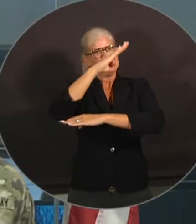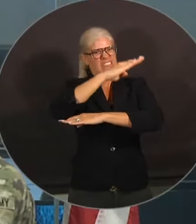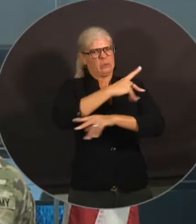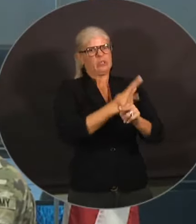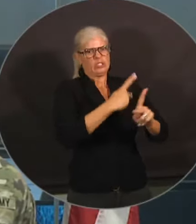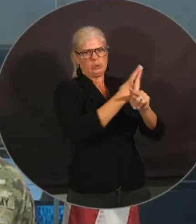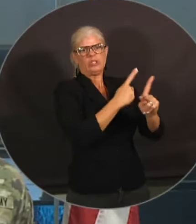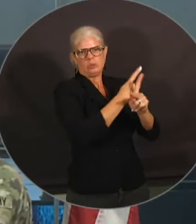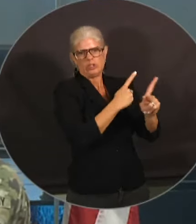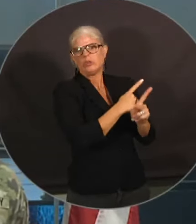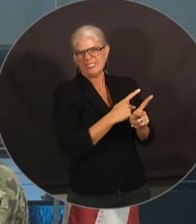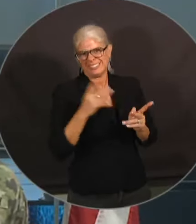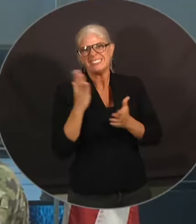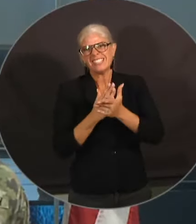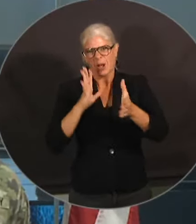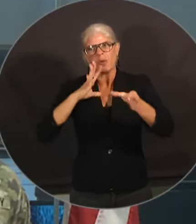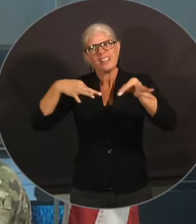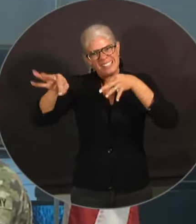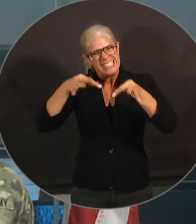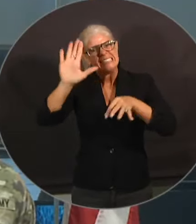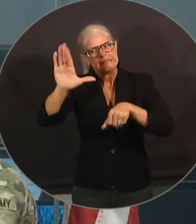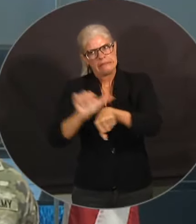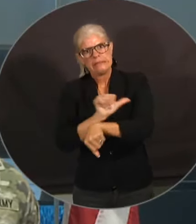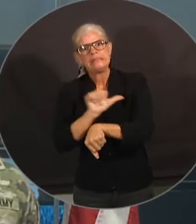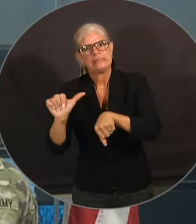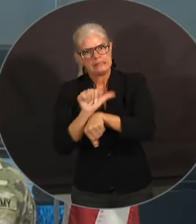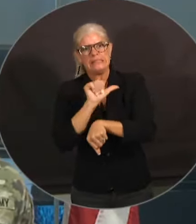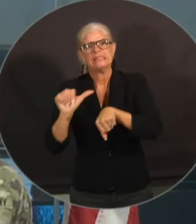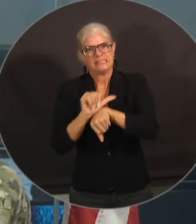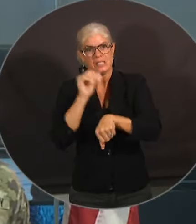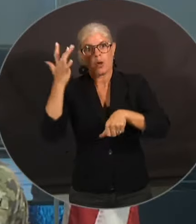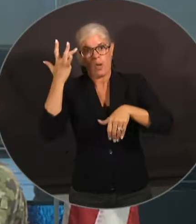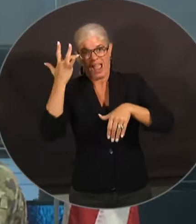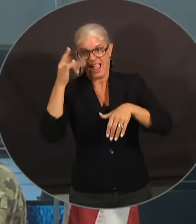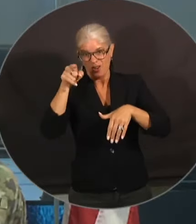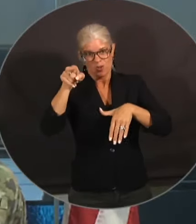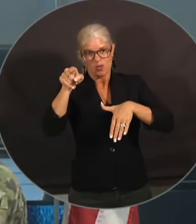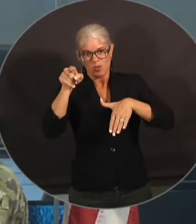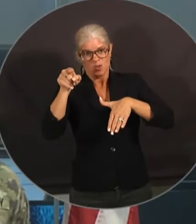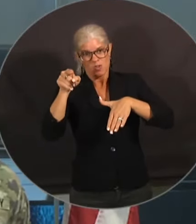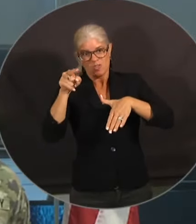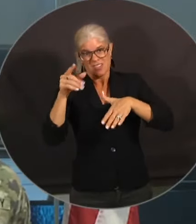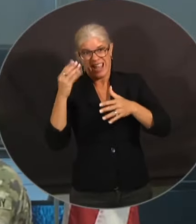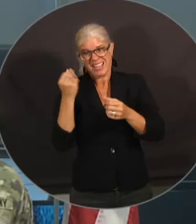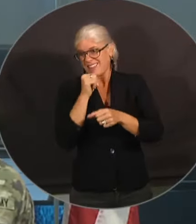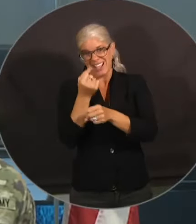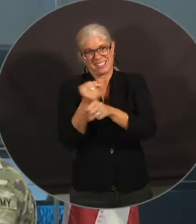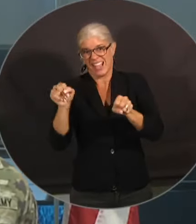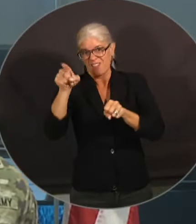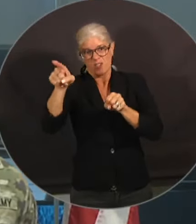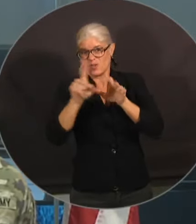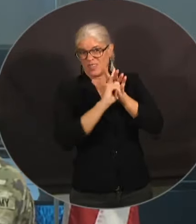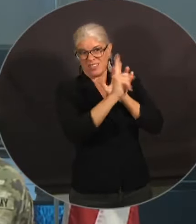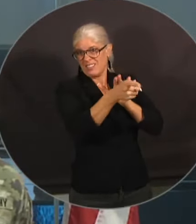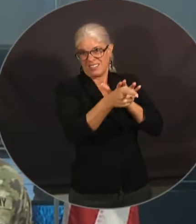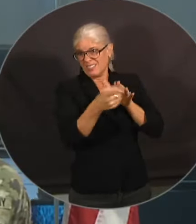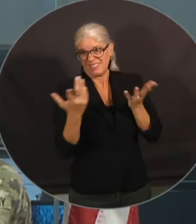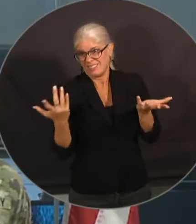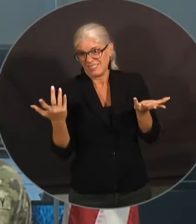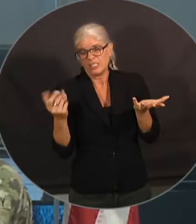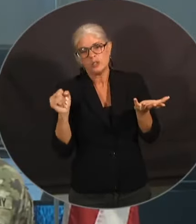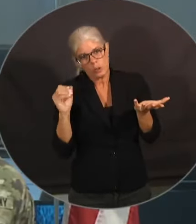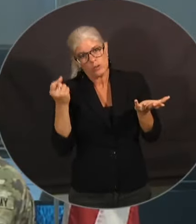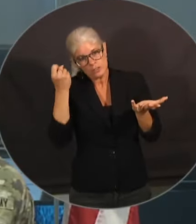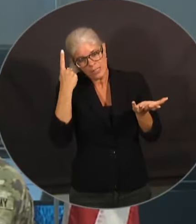say, because it's going to be very hazardous conditions when you're, and it's not going to be safe to be out on the road. So I want to thank everybody